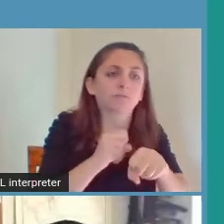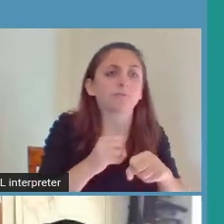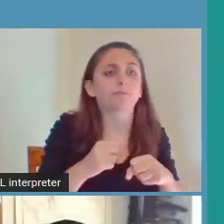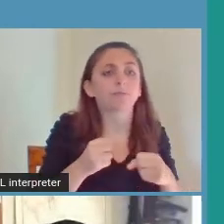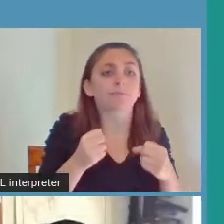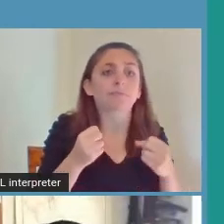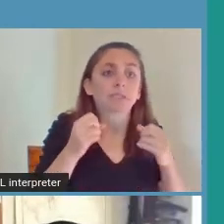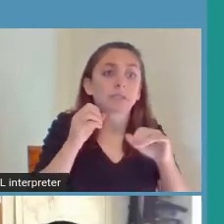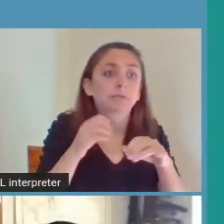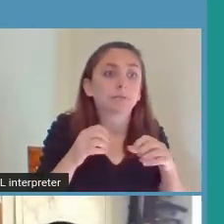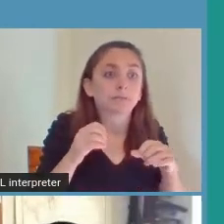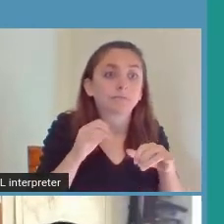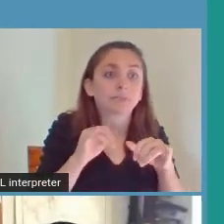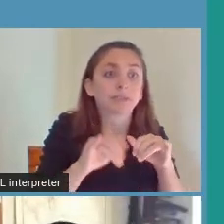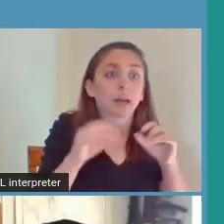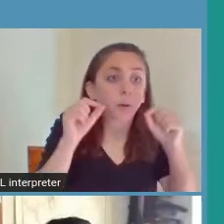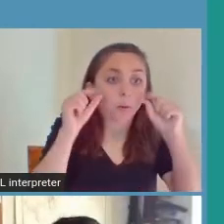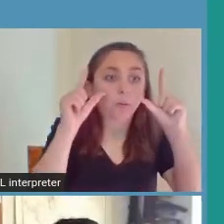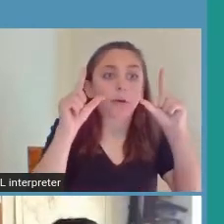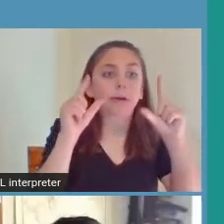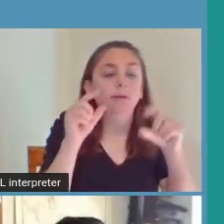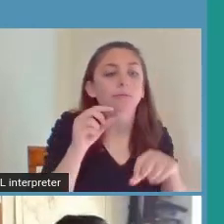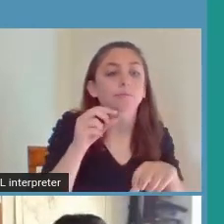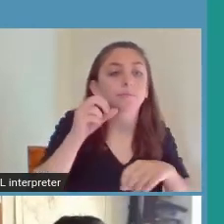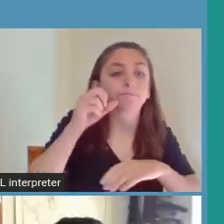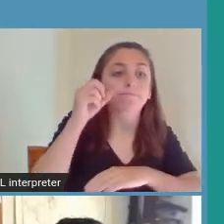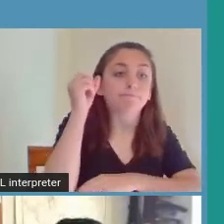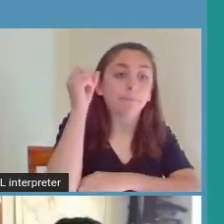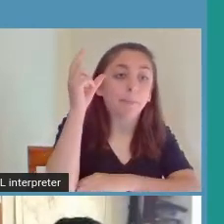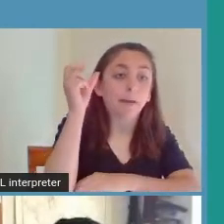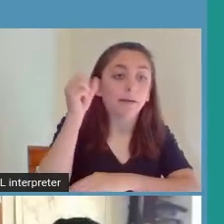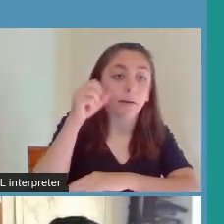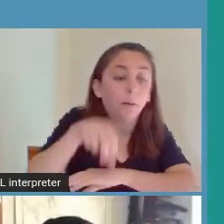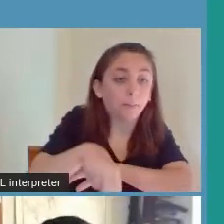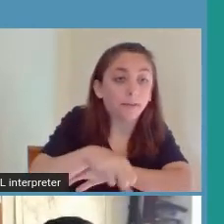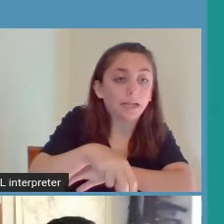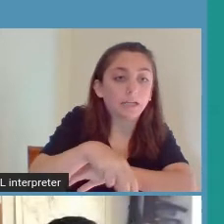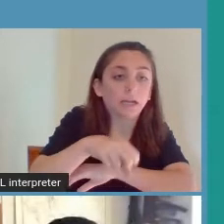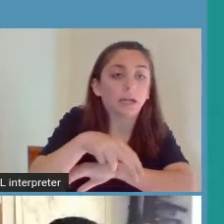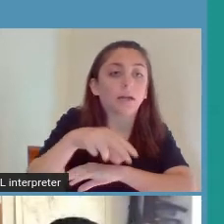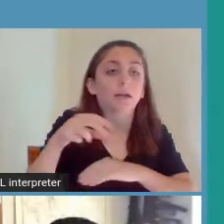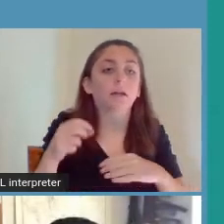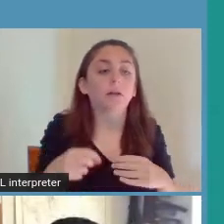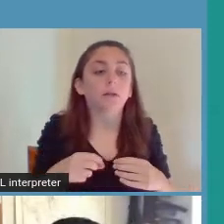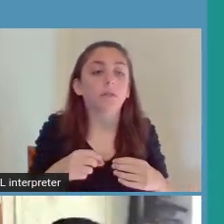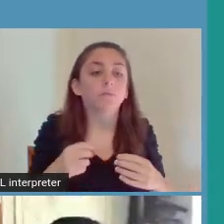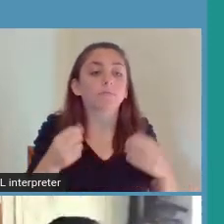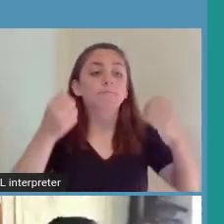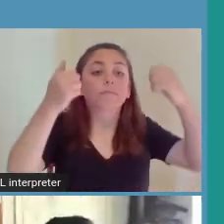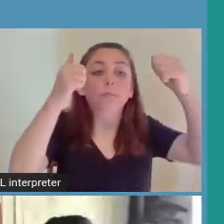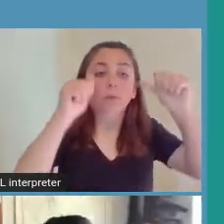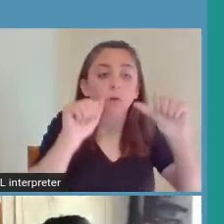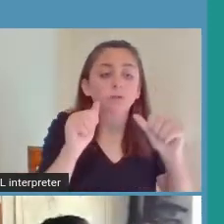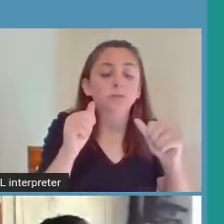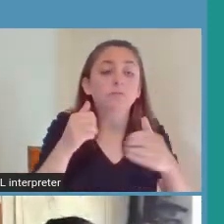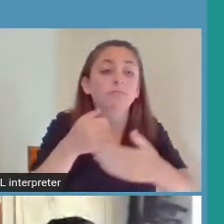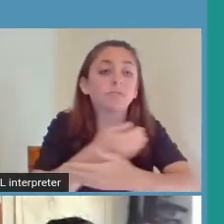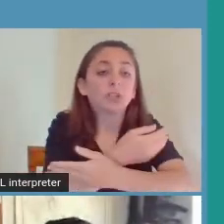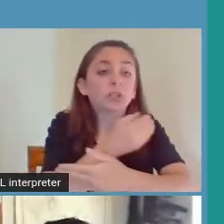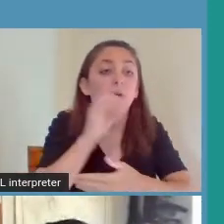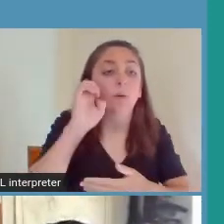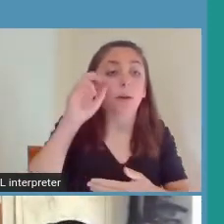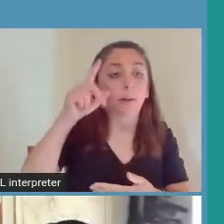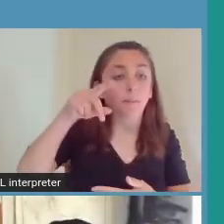working on the podcast to make sure that it's ready to go, because we post a new episode every